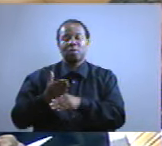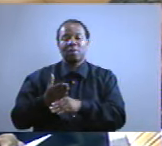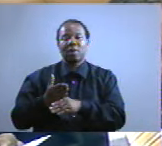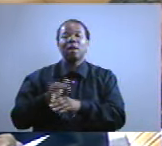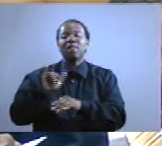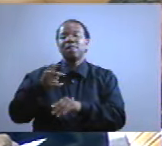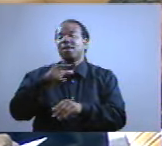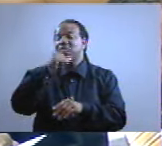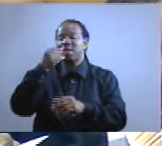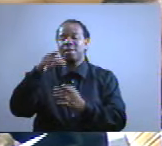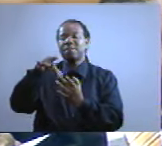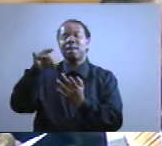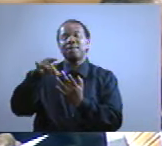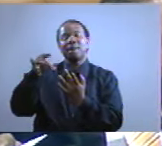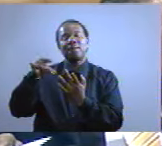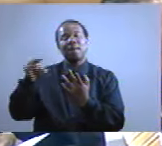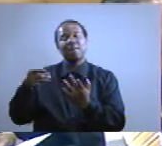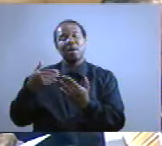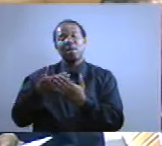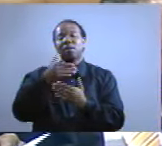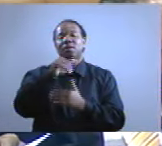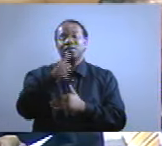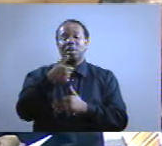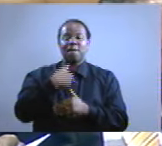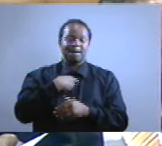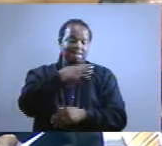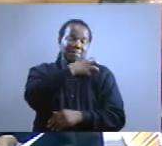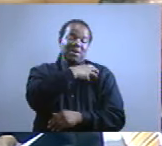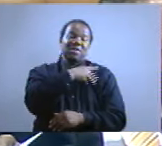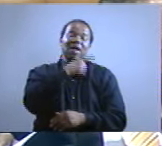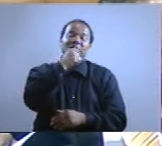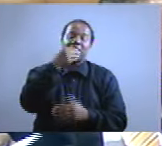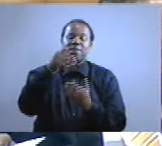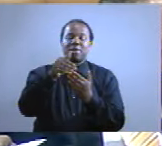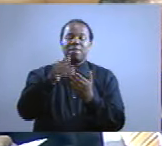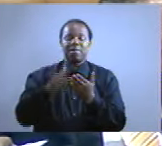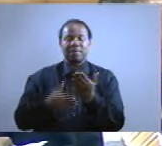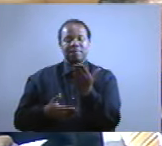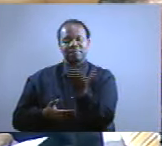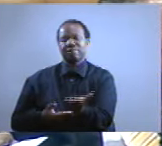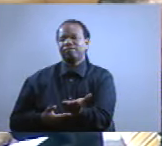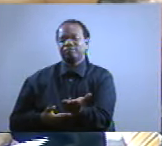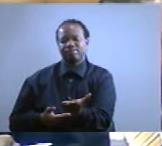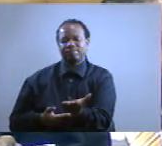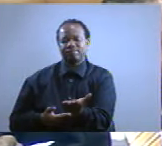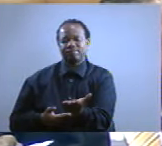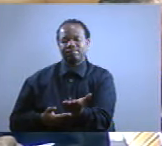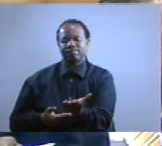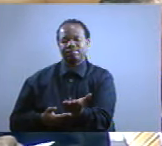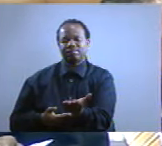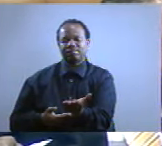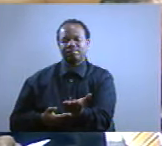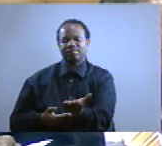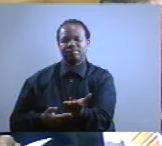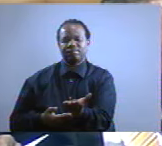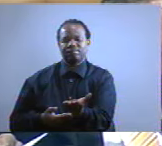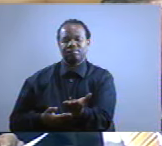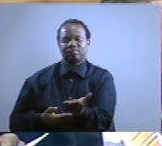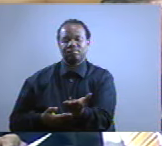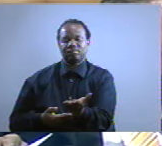nominees submitted by the Minister of Women, Children and People with Disabilities. Recommend, where